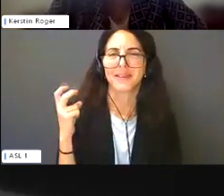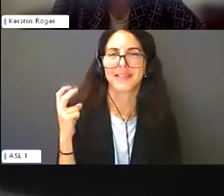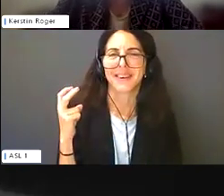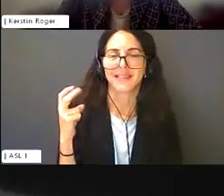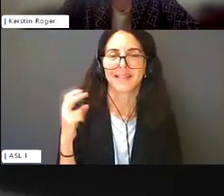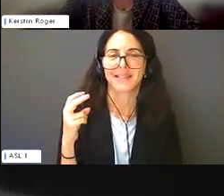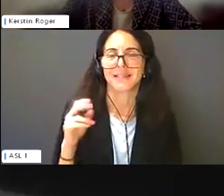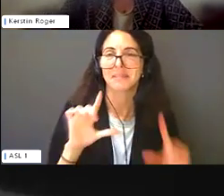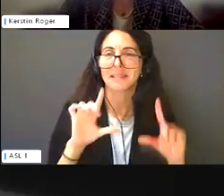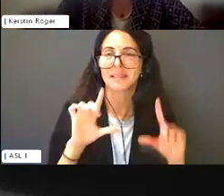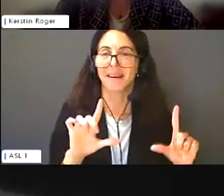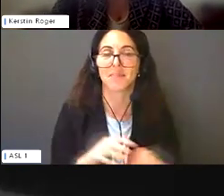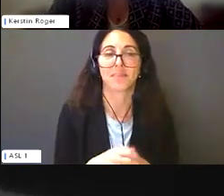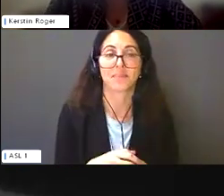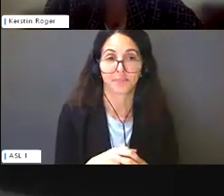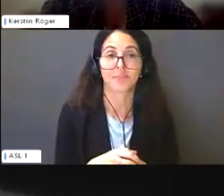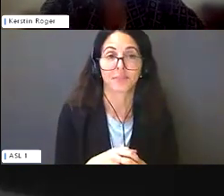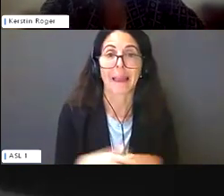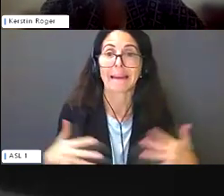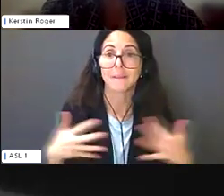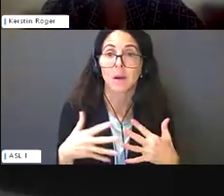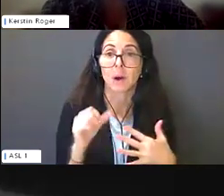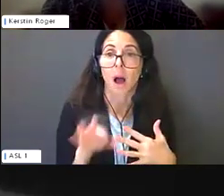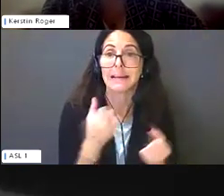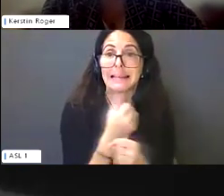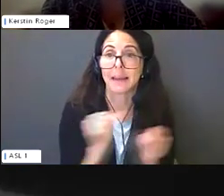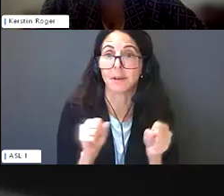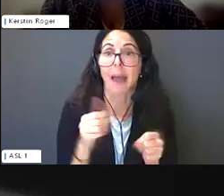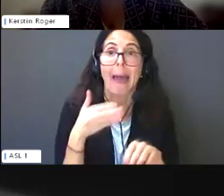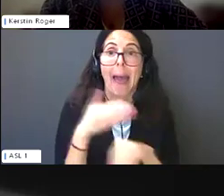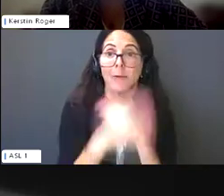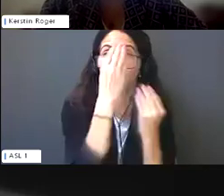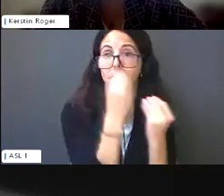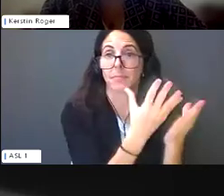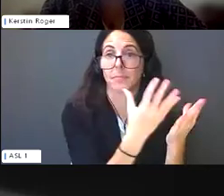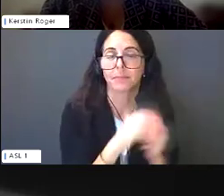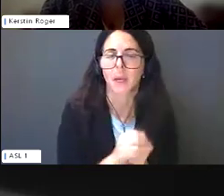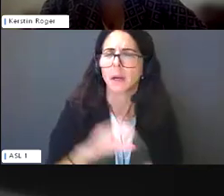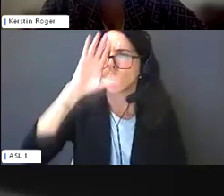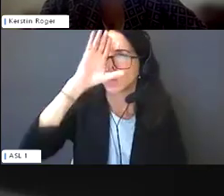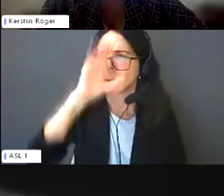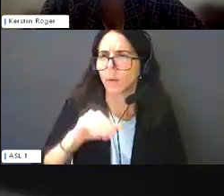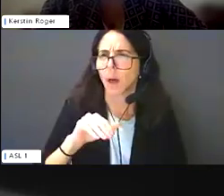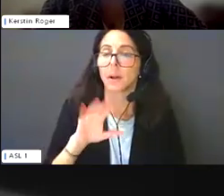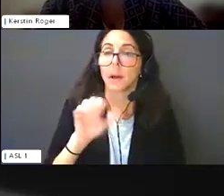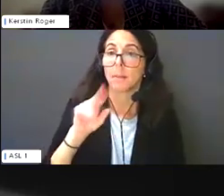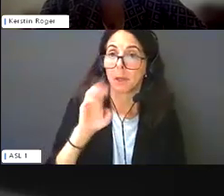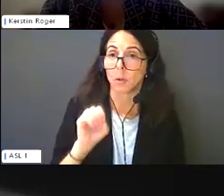area. So fear of safety following disclosure. We know that abuse across the lifespan,